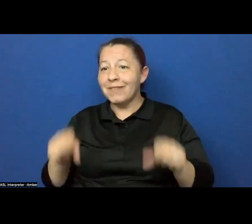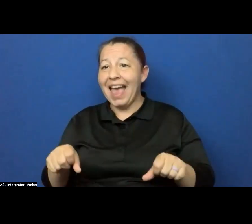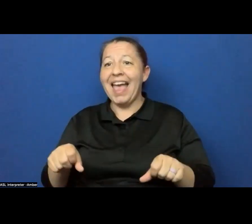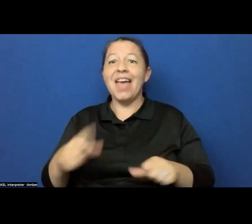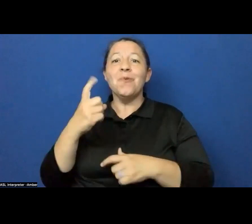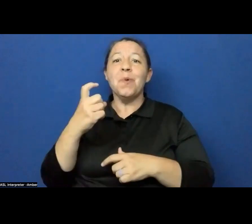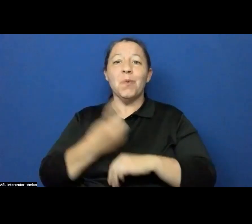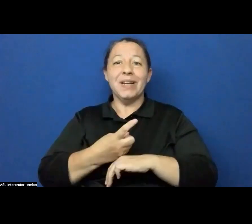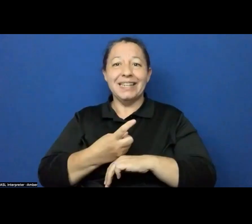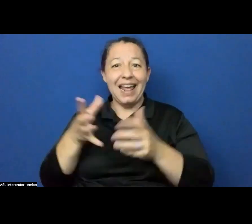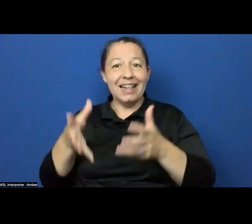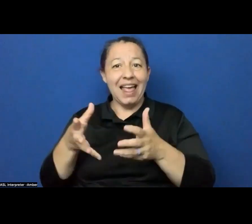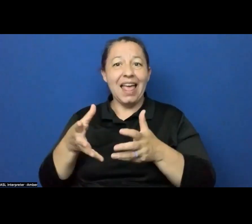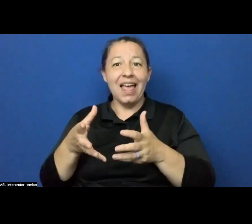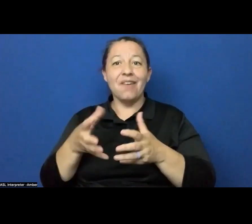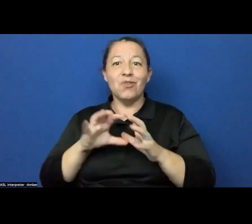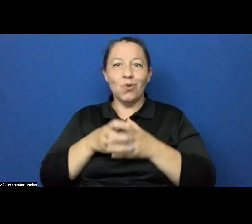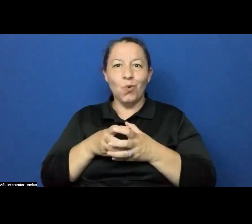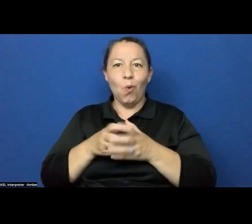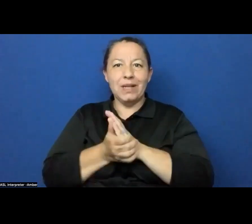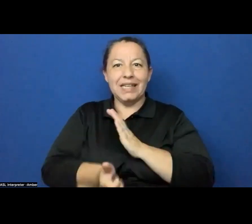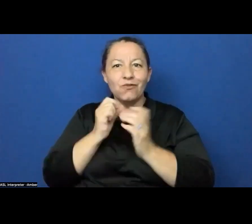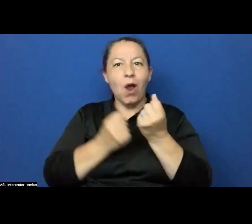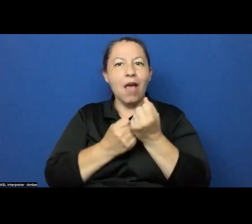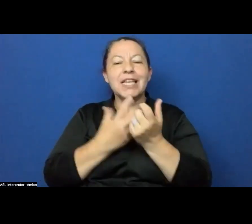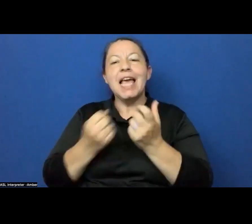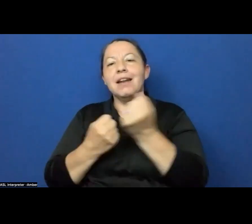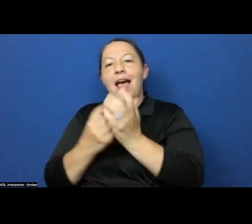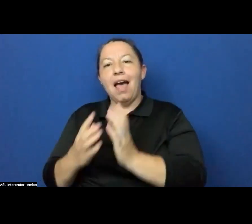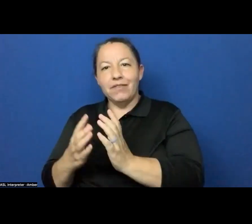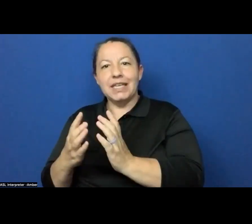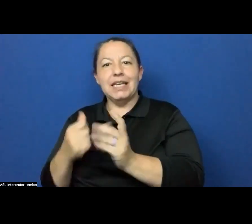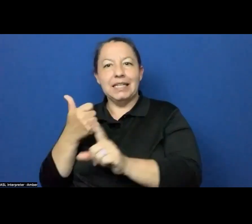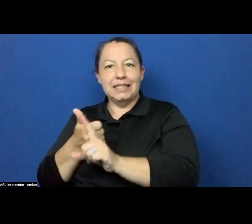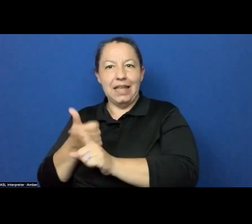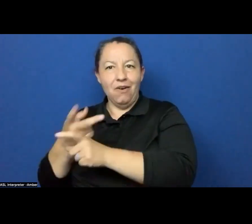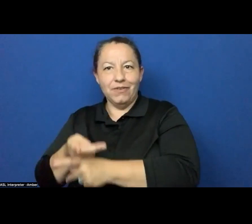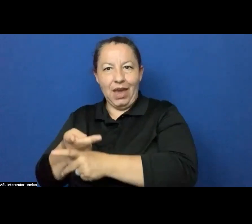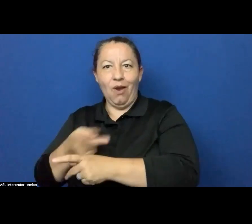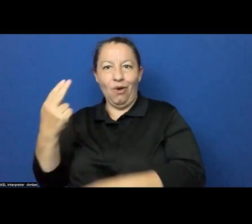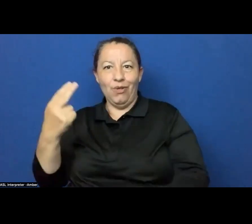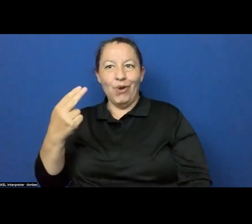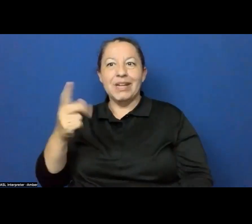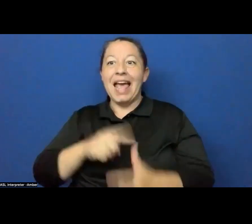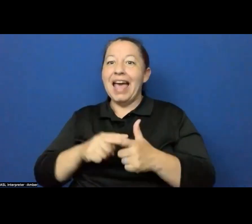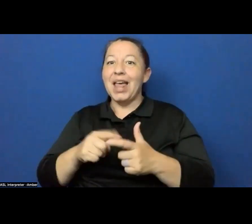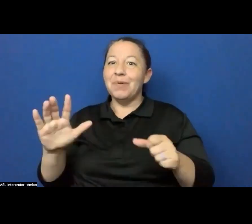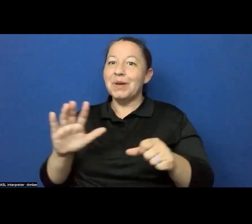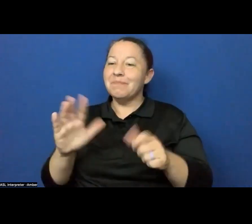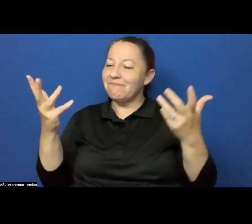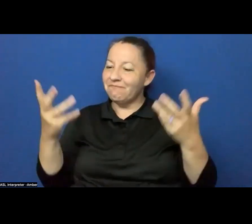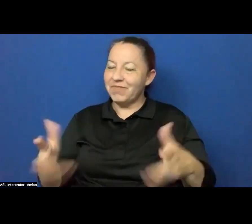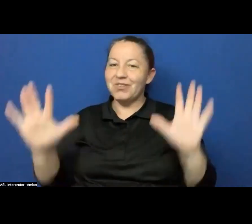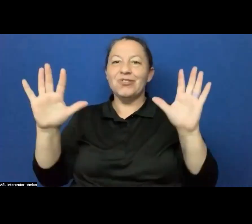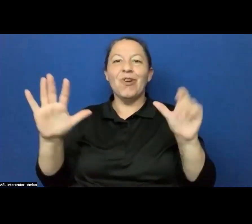core skills of advocacy and then advocate self-care on Thursday. And we will be complete with a whole month